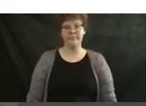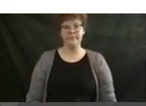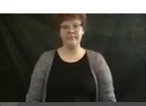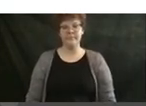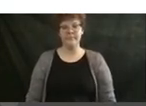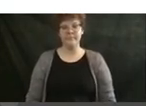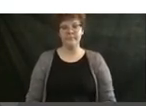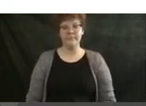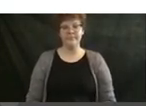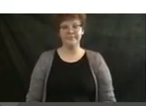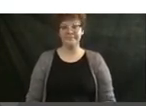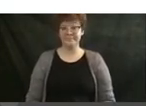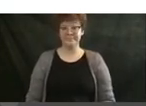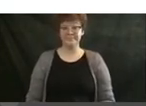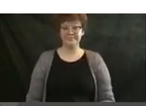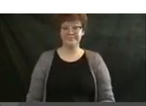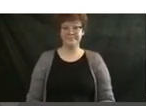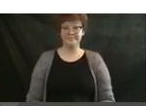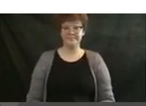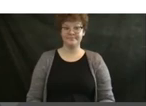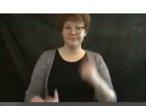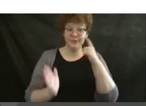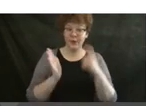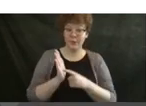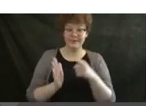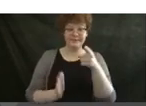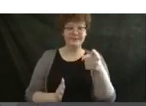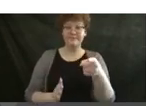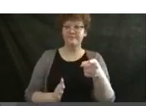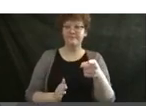And notice how that just cuts part of that away.